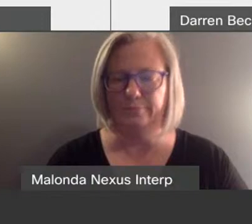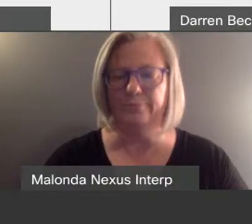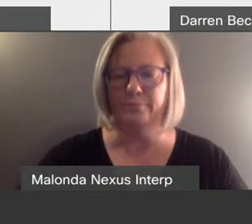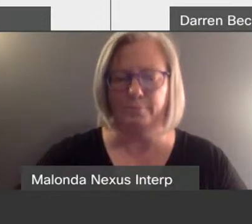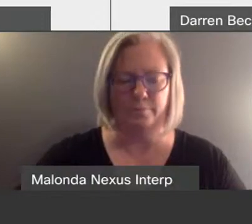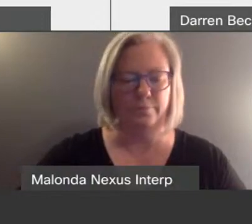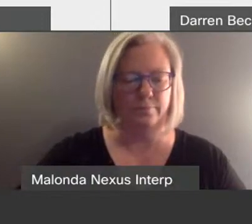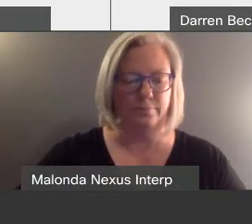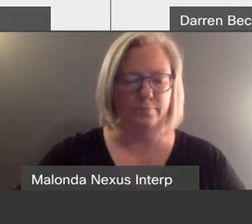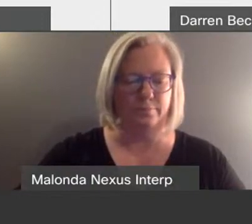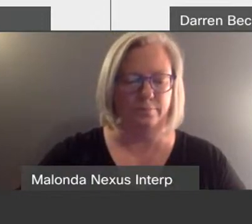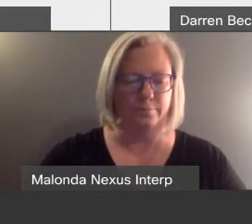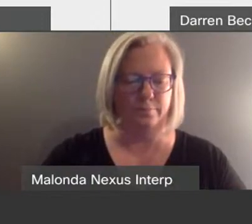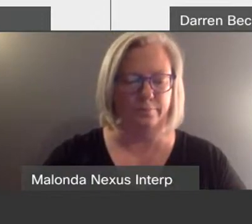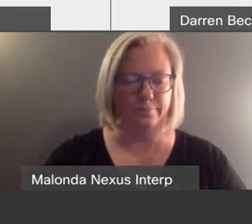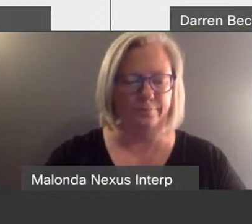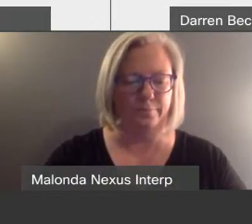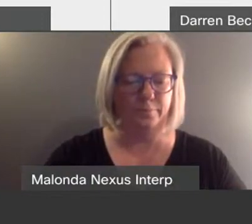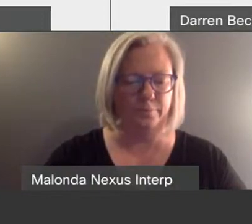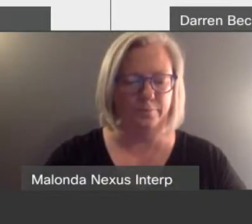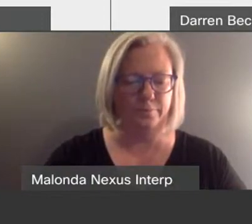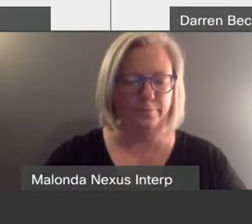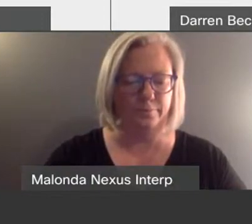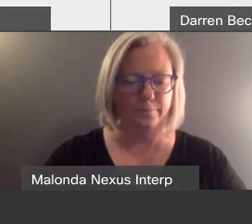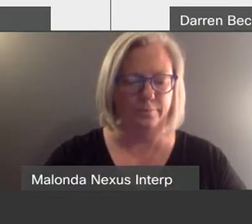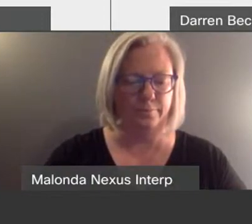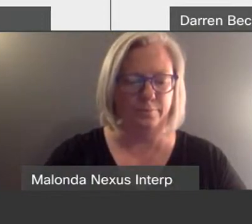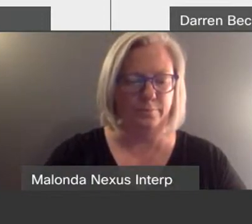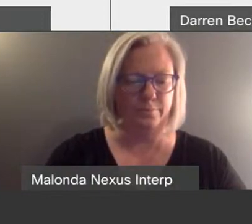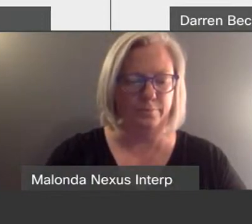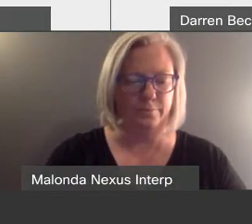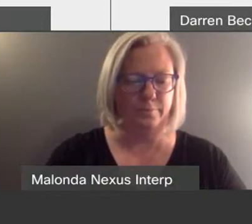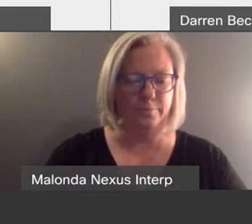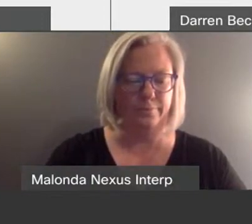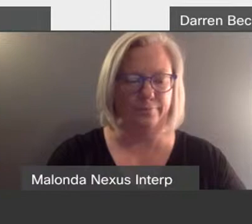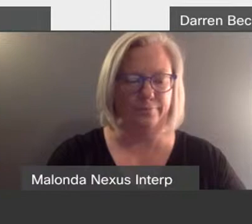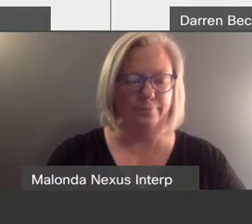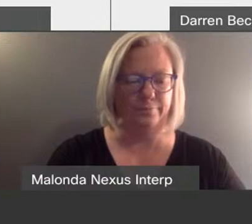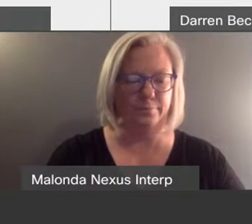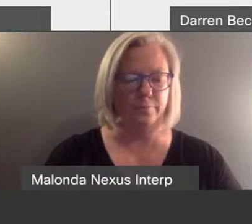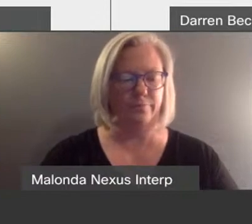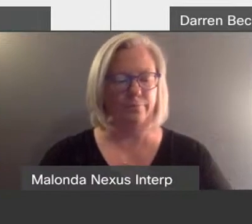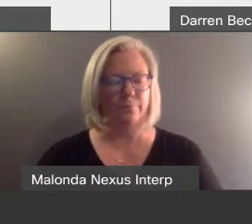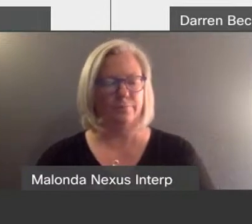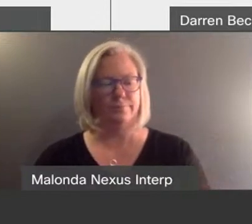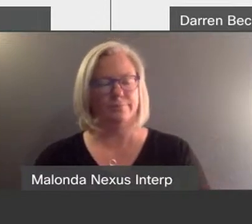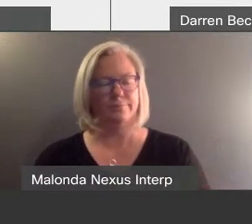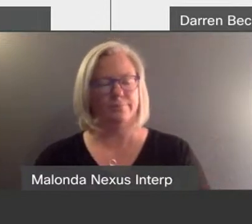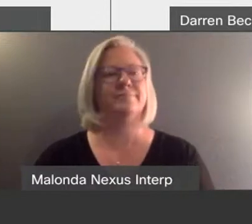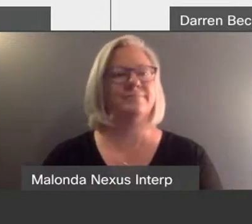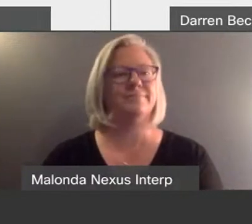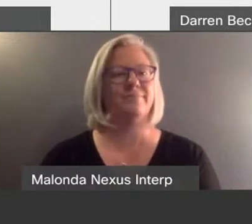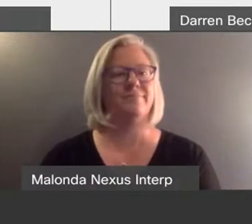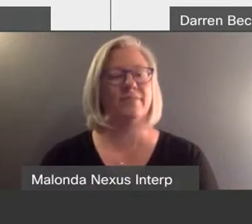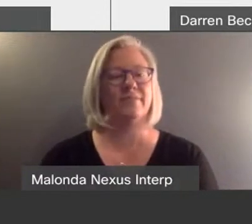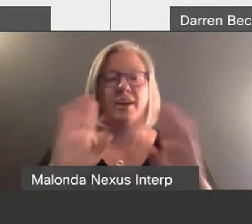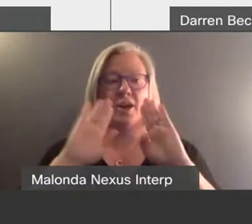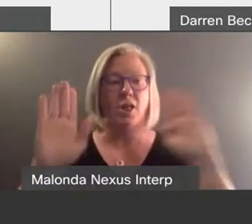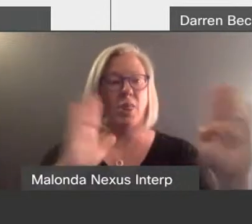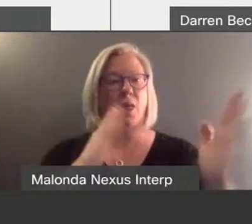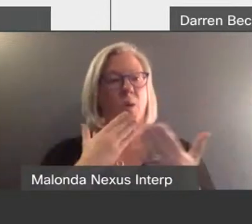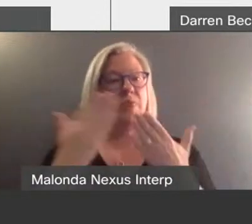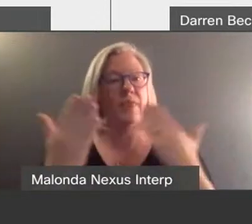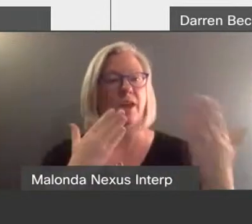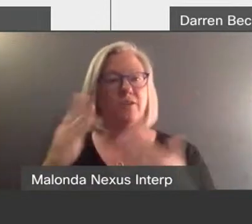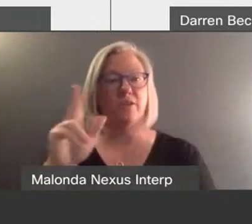Welcome you all to this listening event. I want to thank Kansas City, Kansas Community College for setting up everything. Wow, this is a great setup, and we